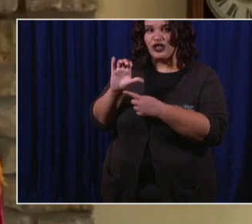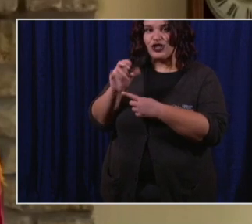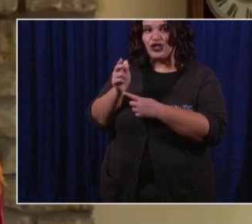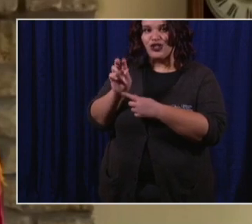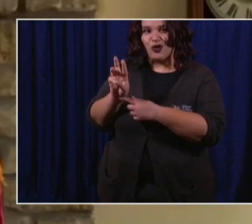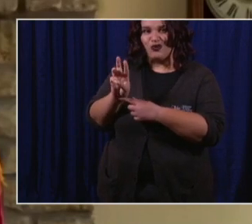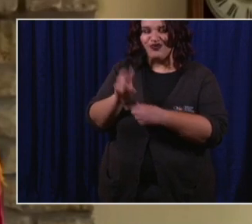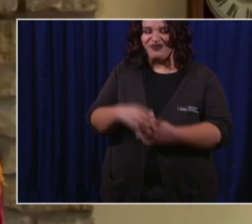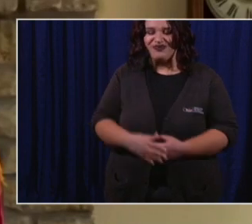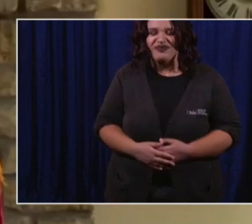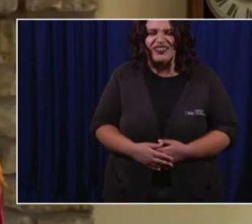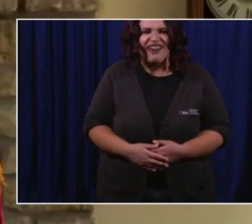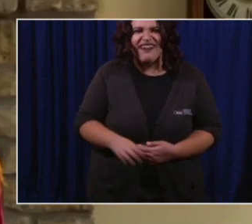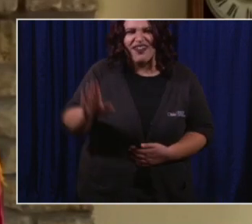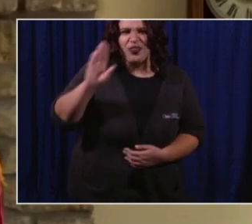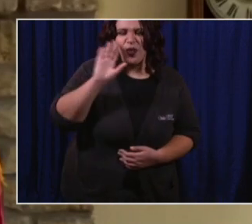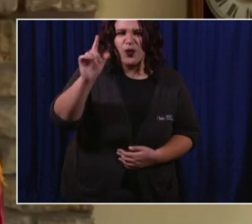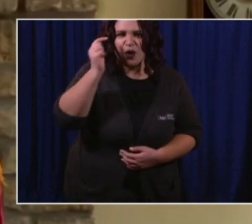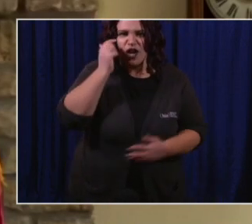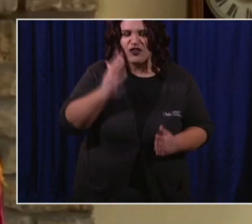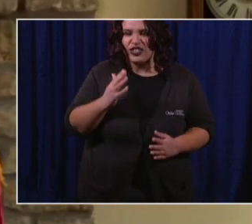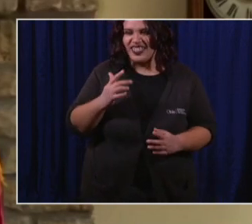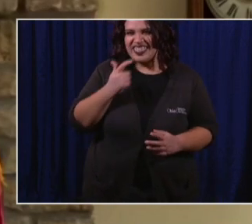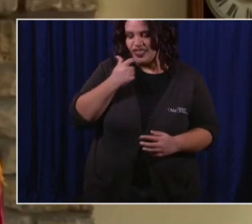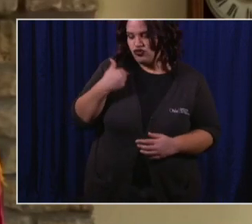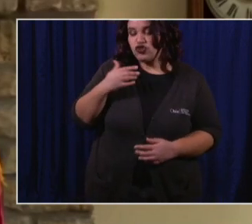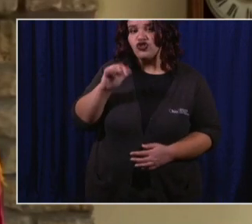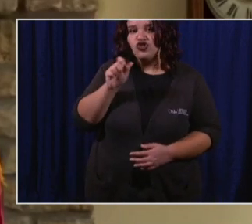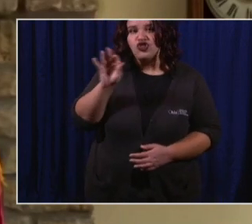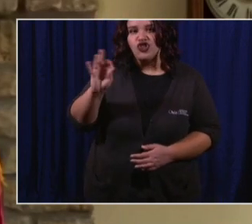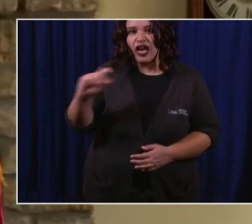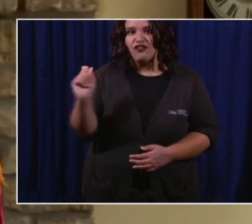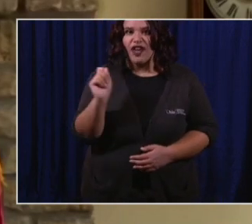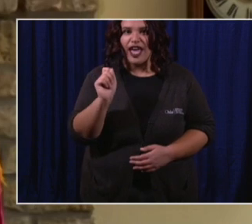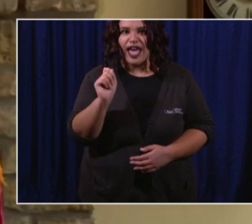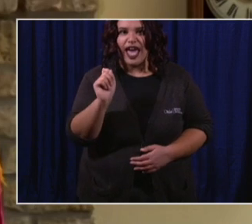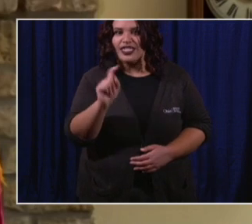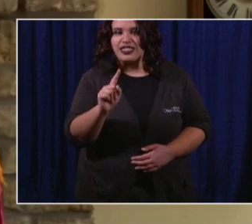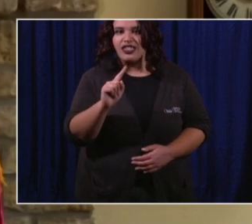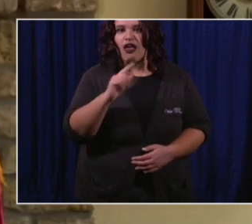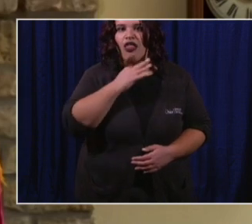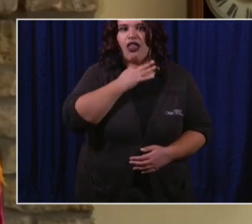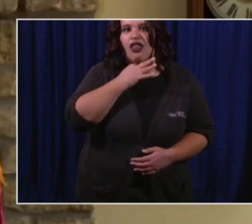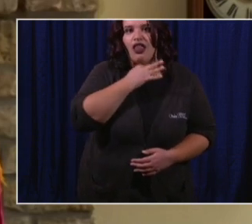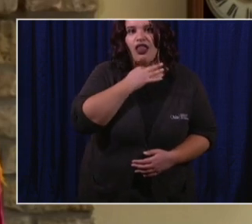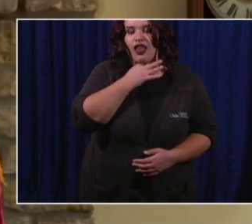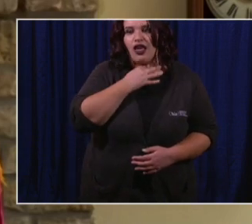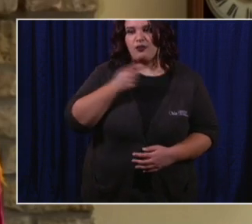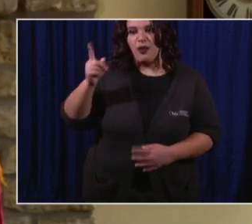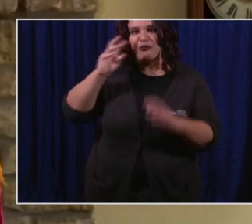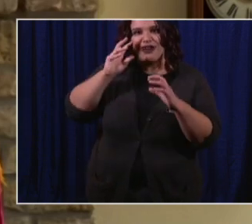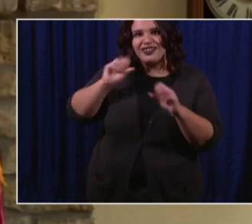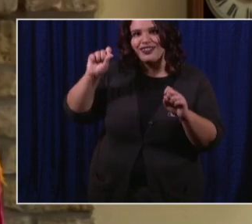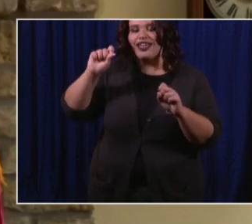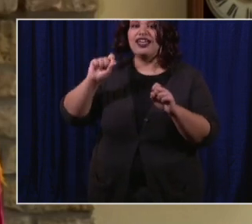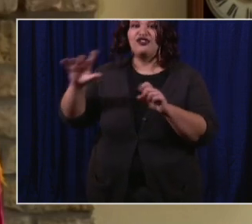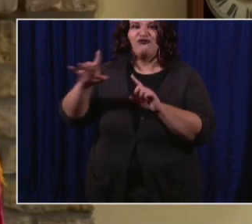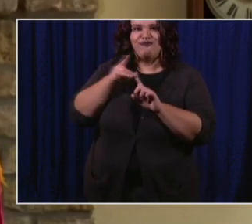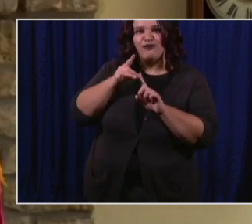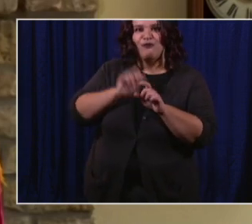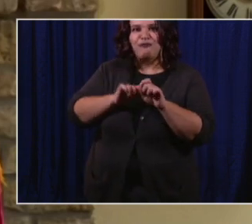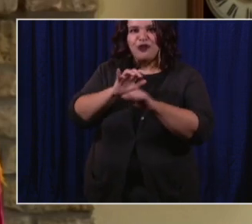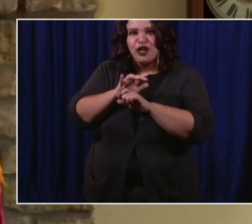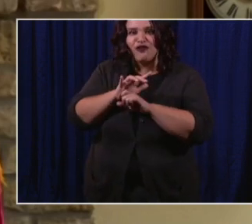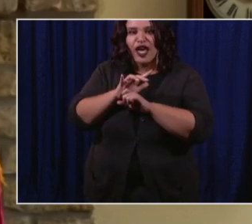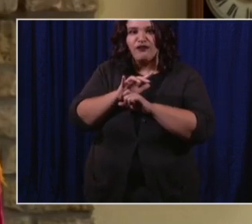Jumping off on sort of Jeff's question and the idea of learning lessons from the president's diagnosis, and I think you